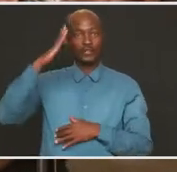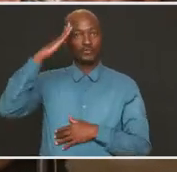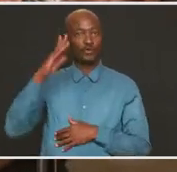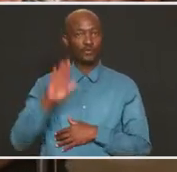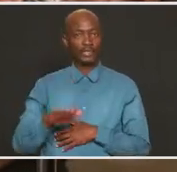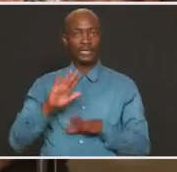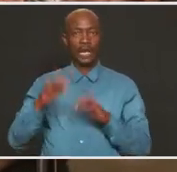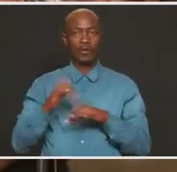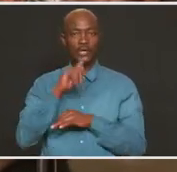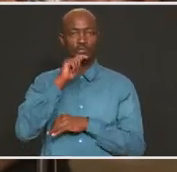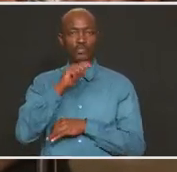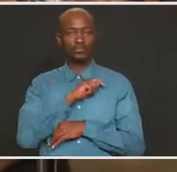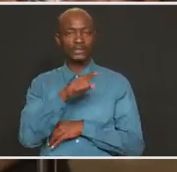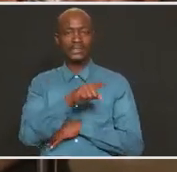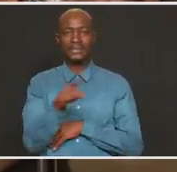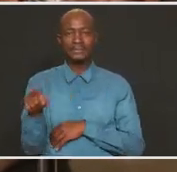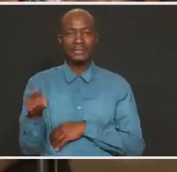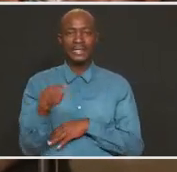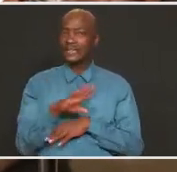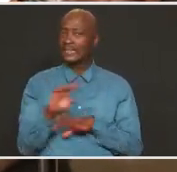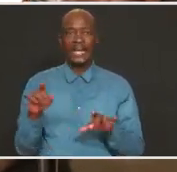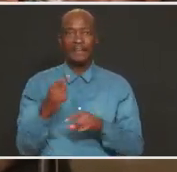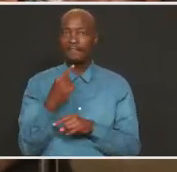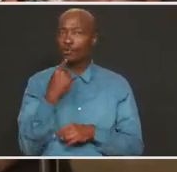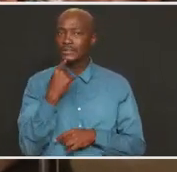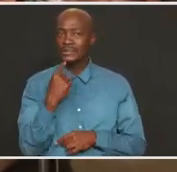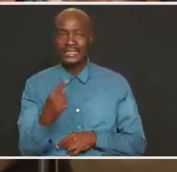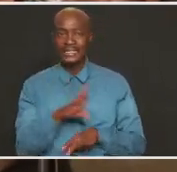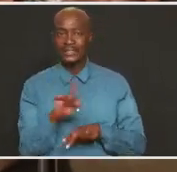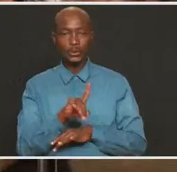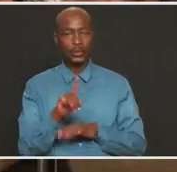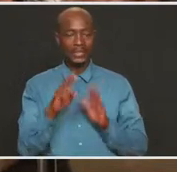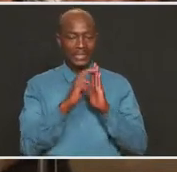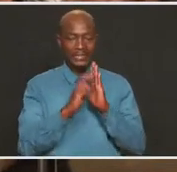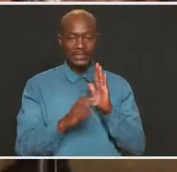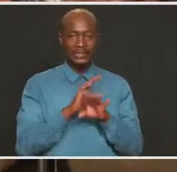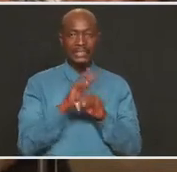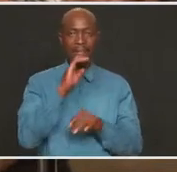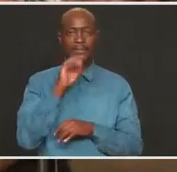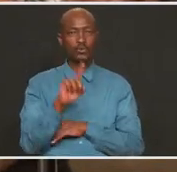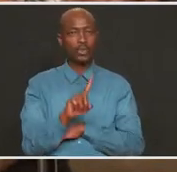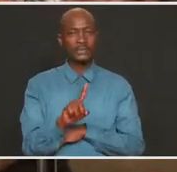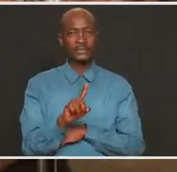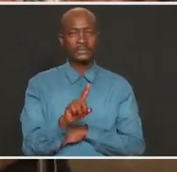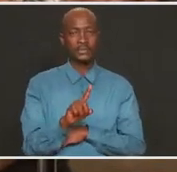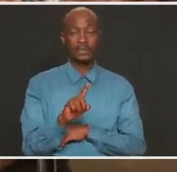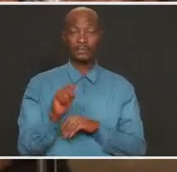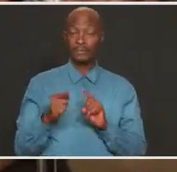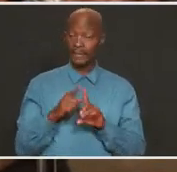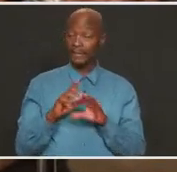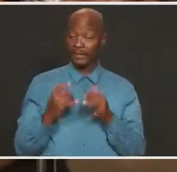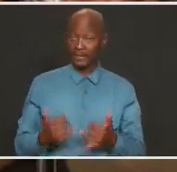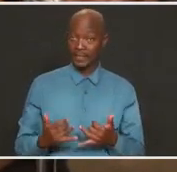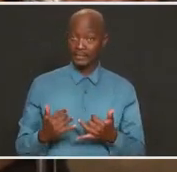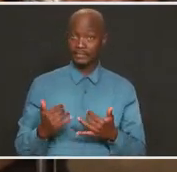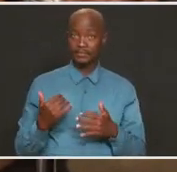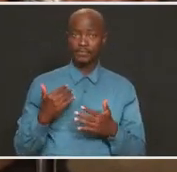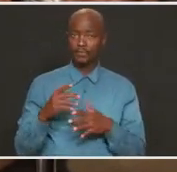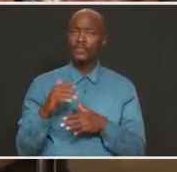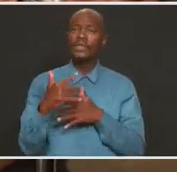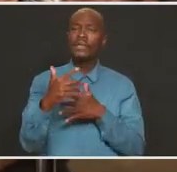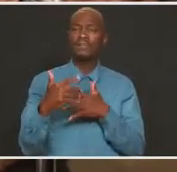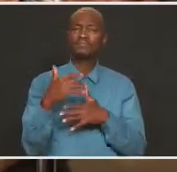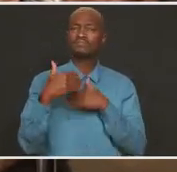can how can we trust him they haven't said what these regulations are even then in a few years time the minister could change these